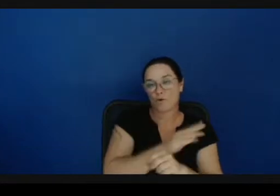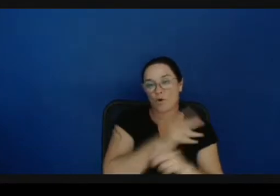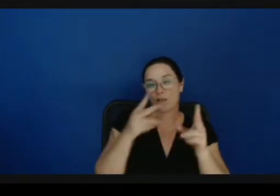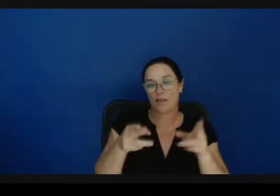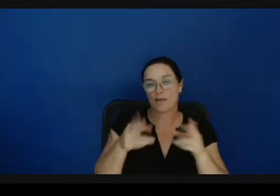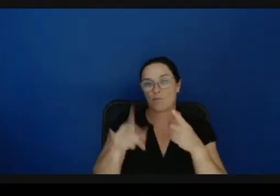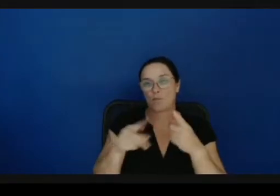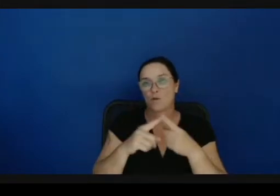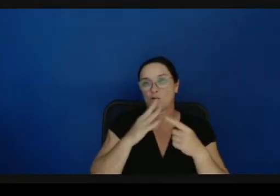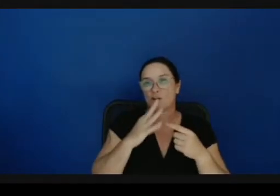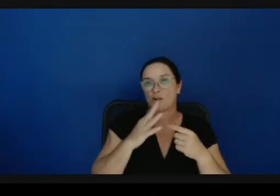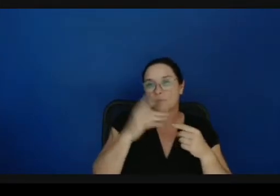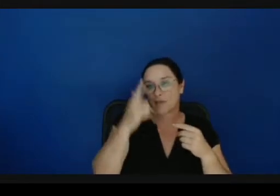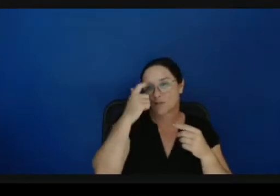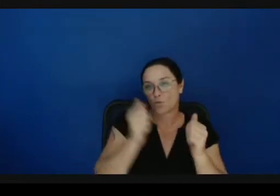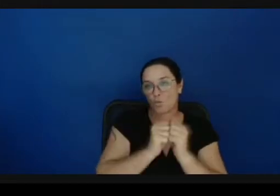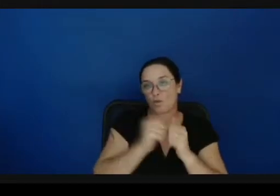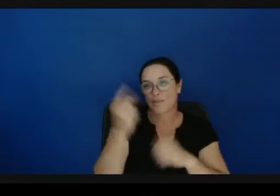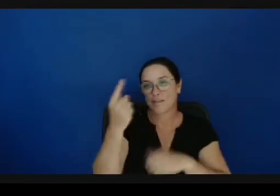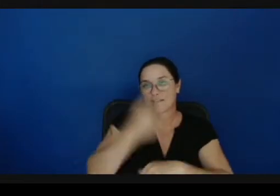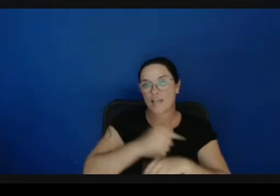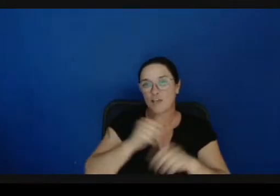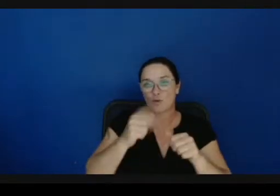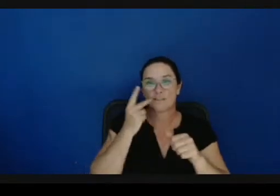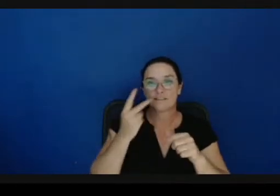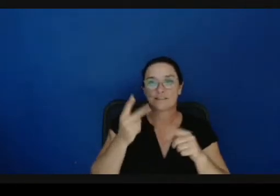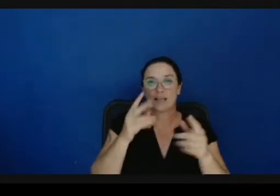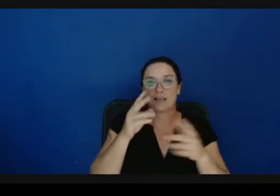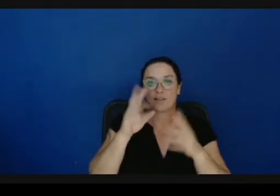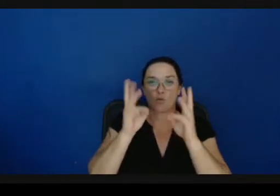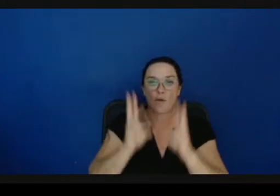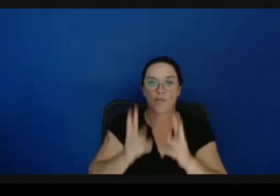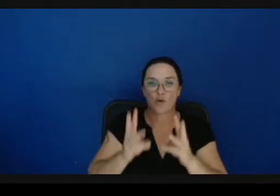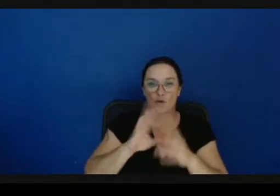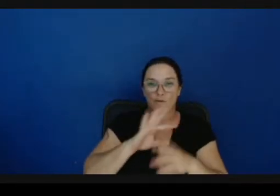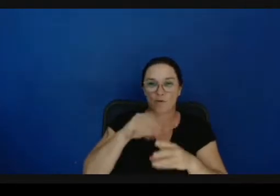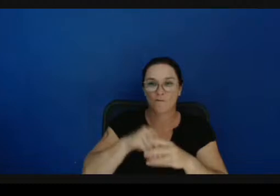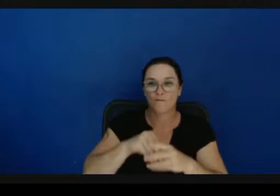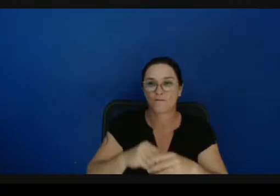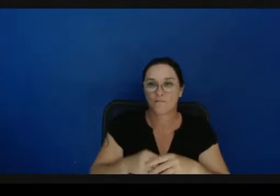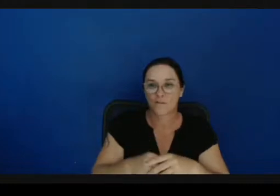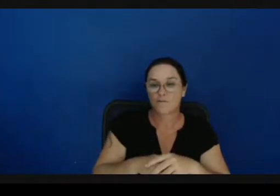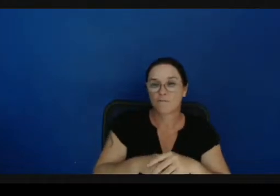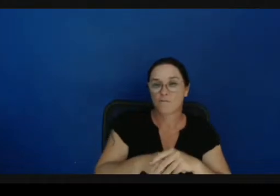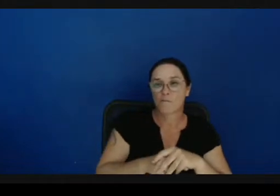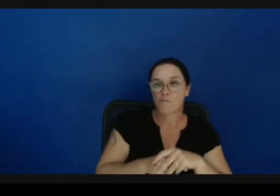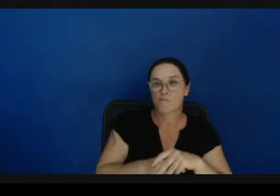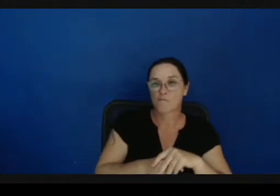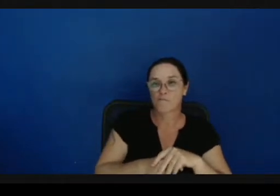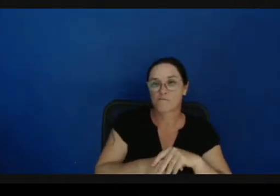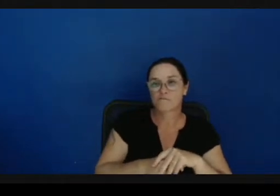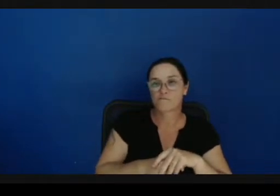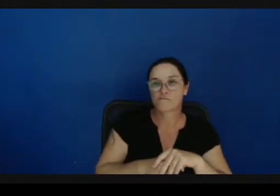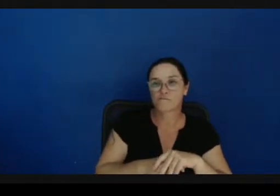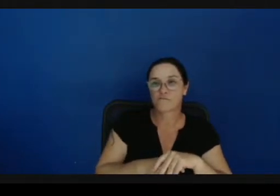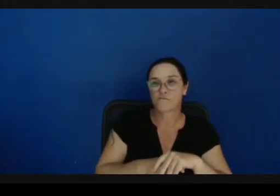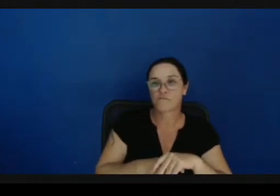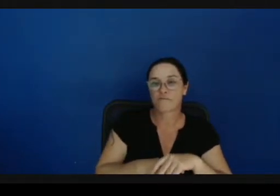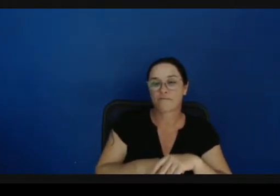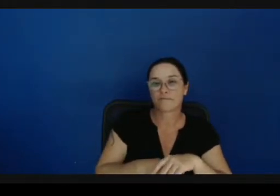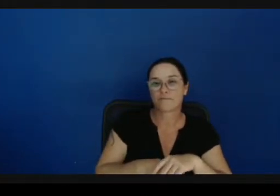really, with the daytime, you really see how much the weather was a big part of it. And when we talk in a couple of weeks about how we had lava